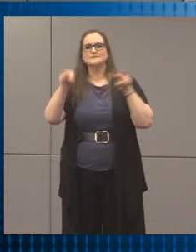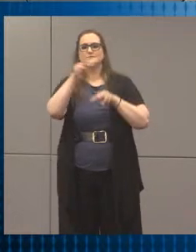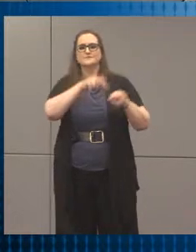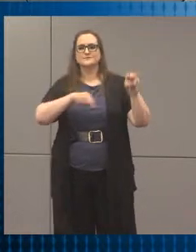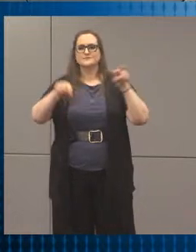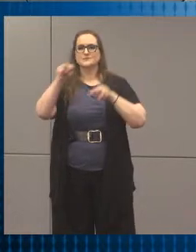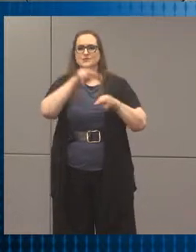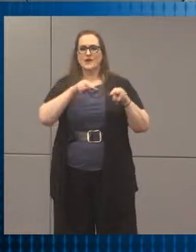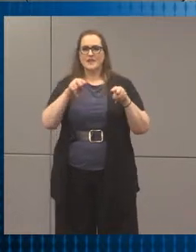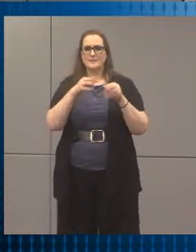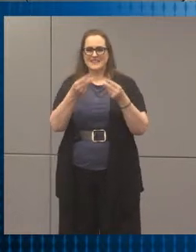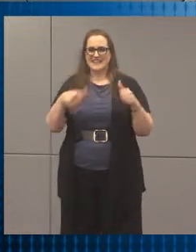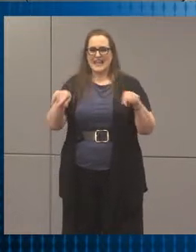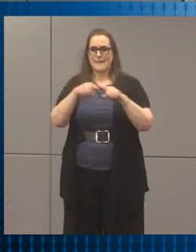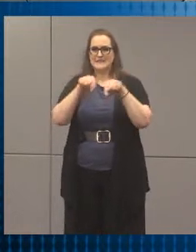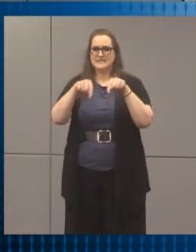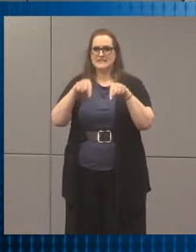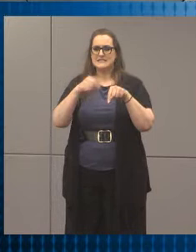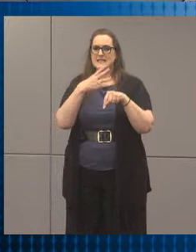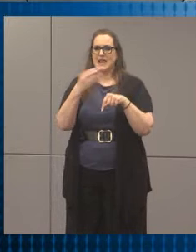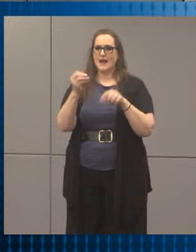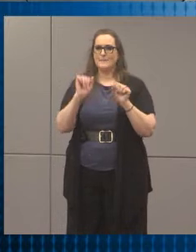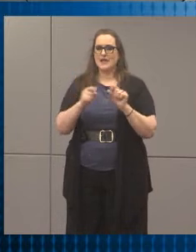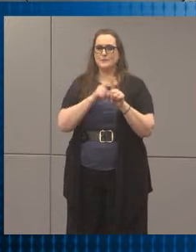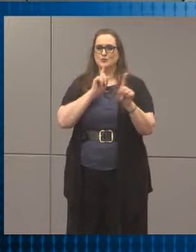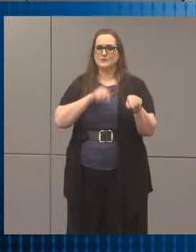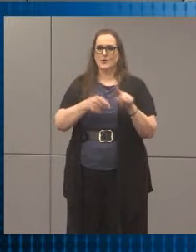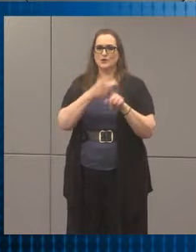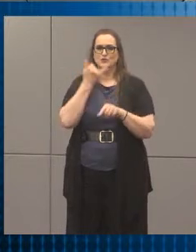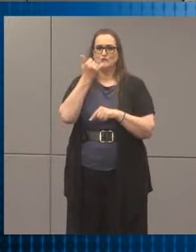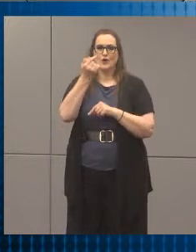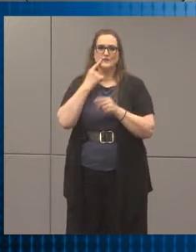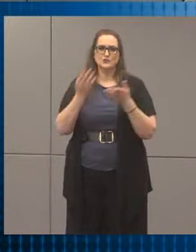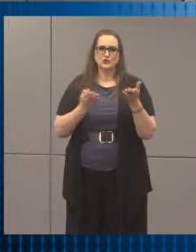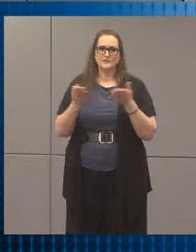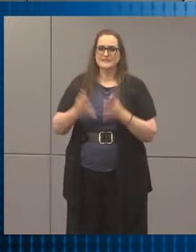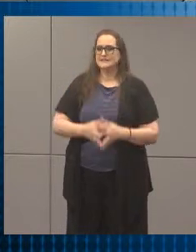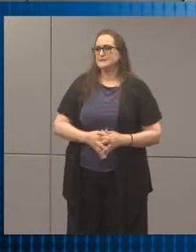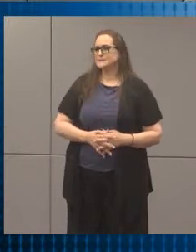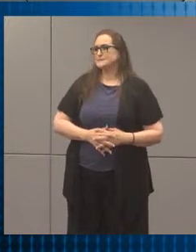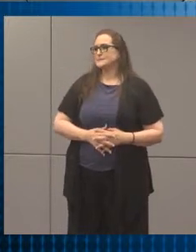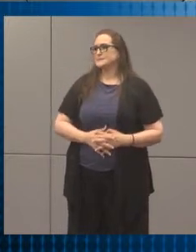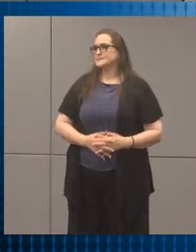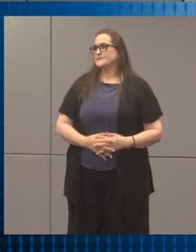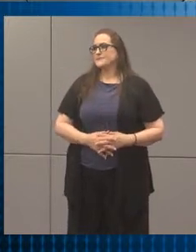campus and be able to respond to calls for service.